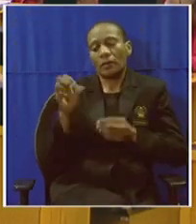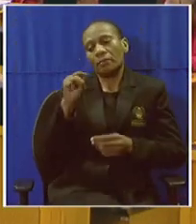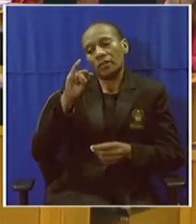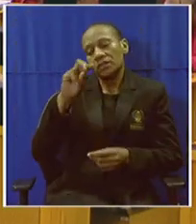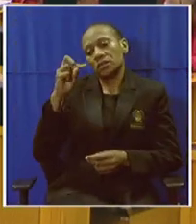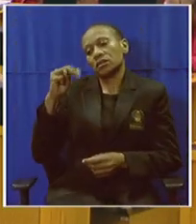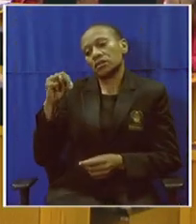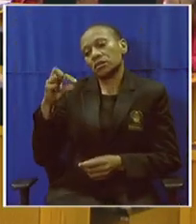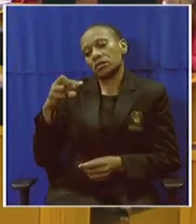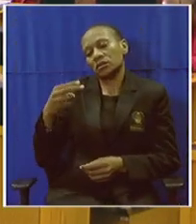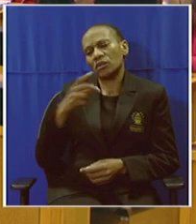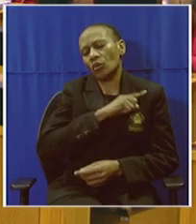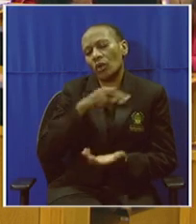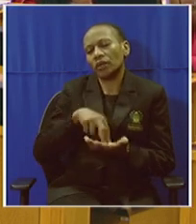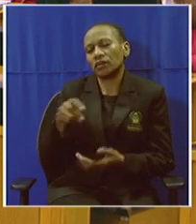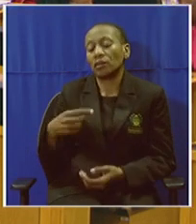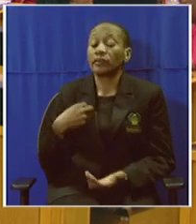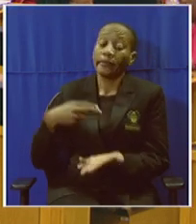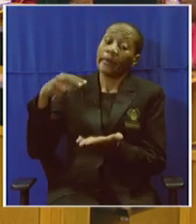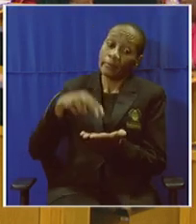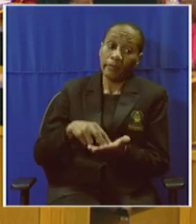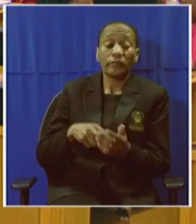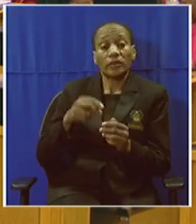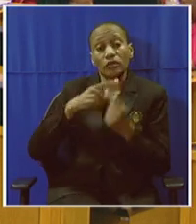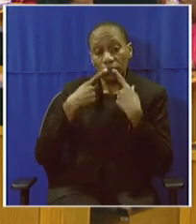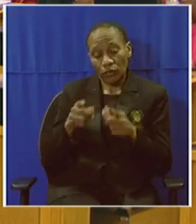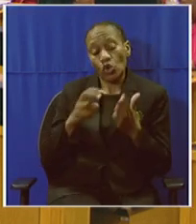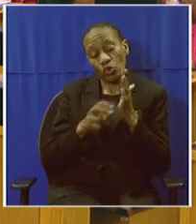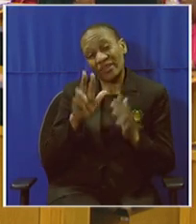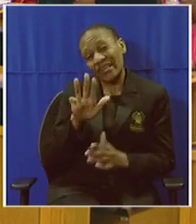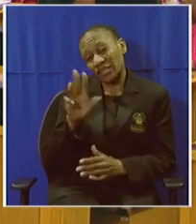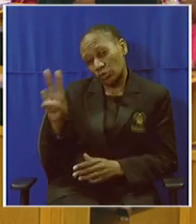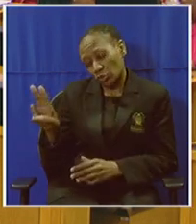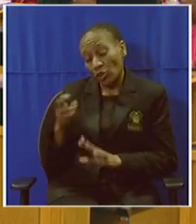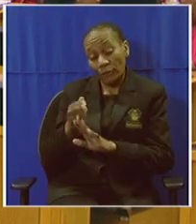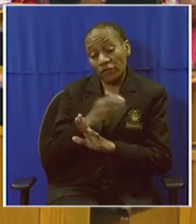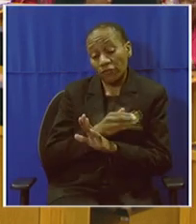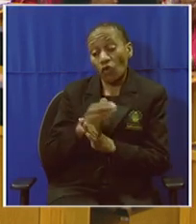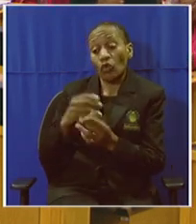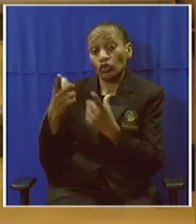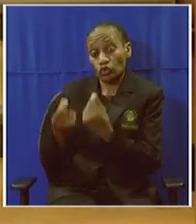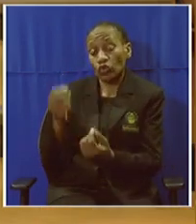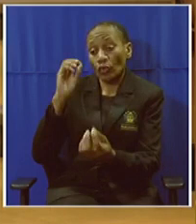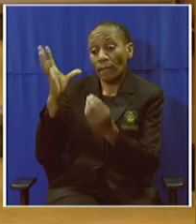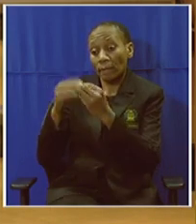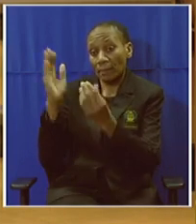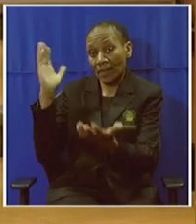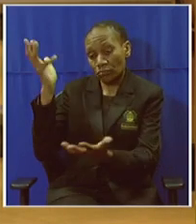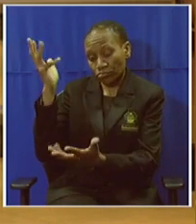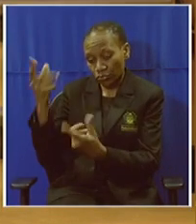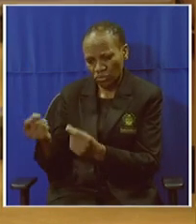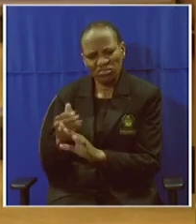I'm rising in terms of Rule 92, Honorable Chairperson. Yes. Before we proceed with member statements, I note that there are